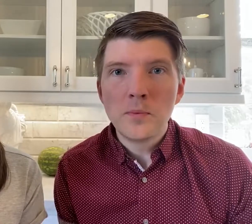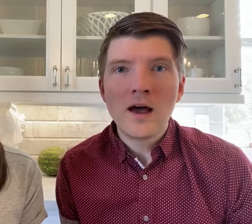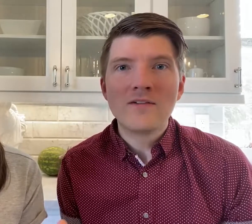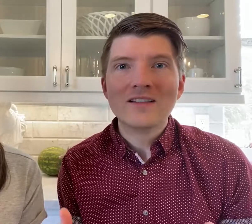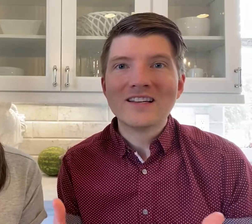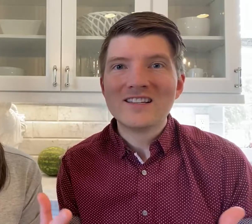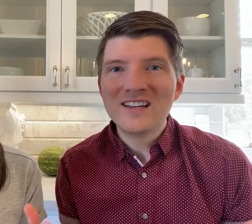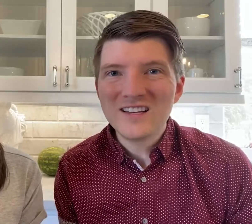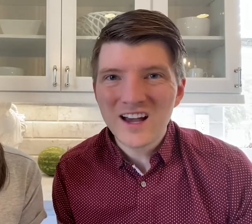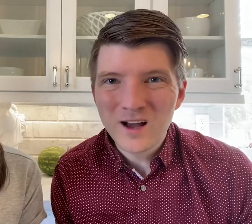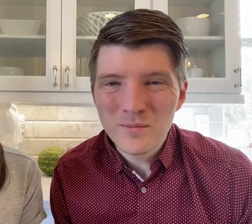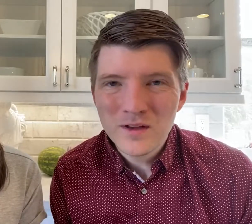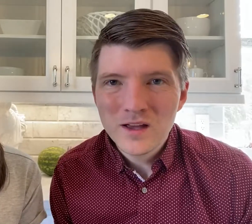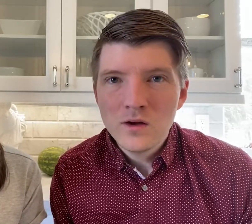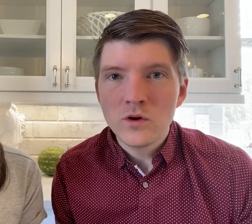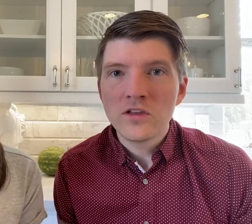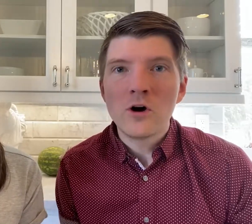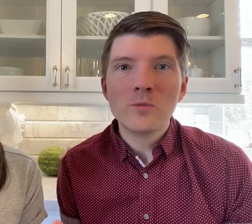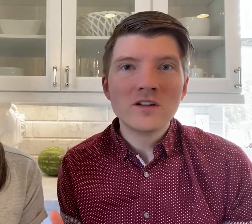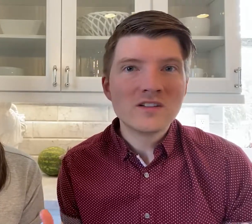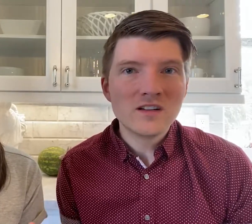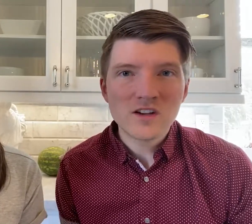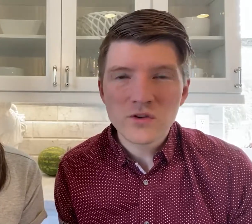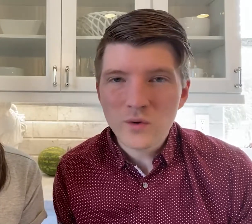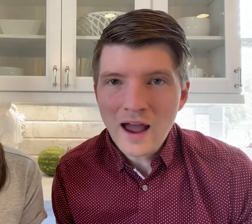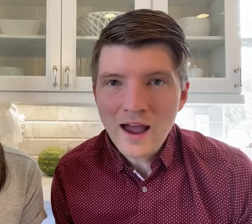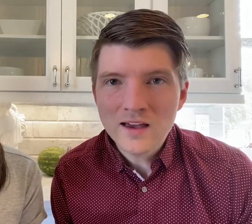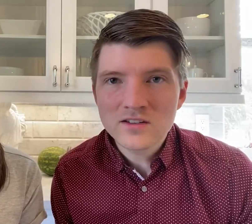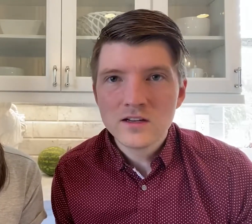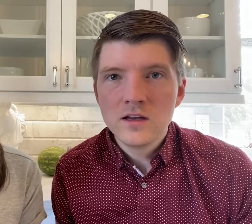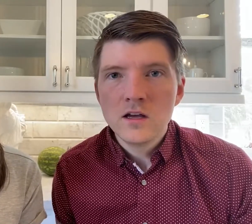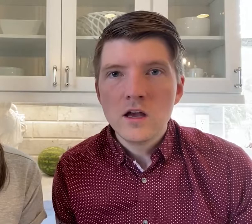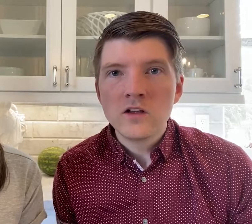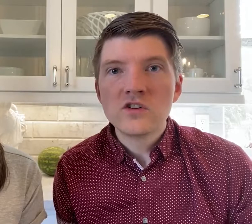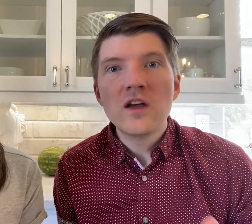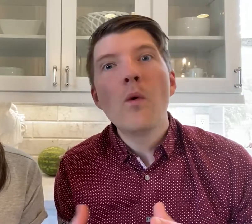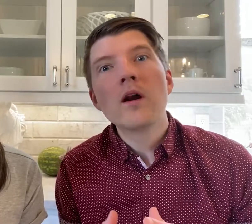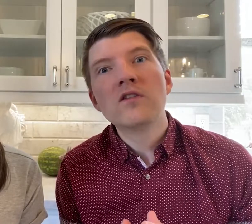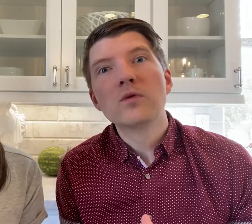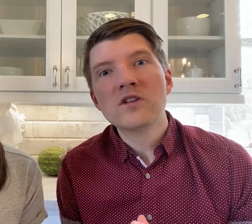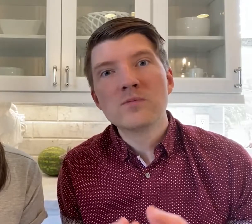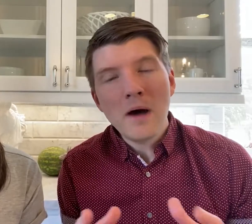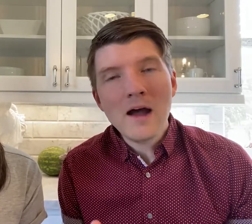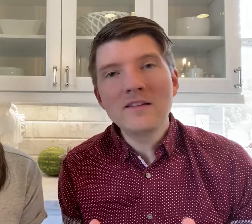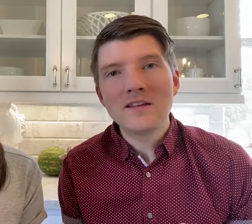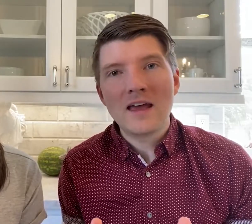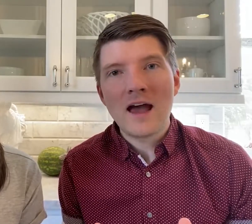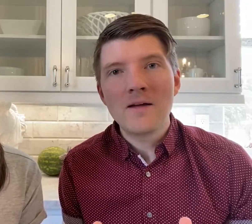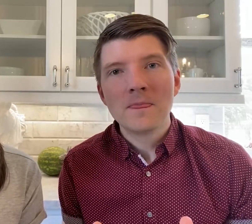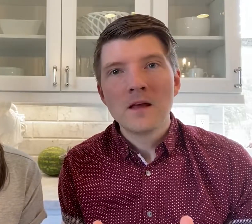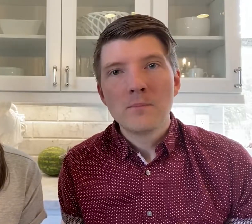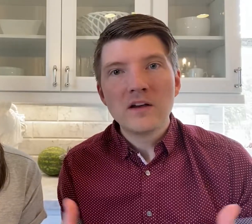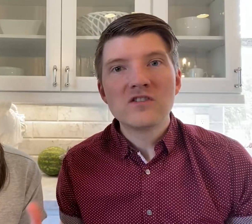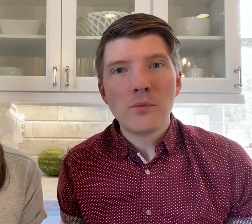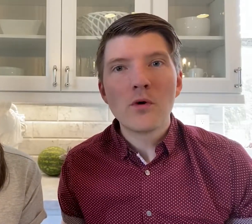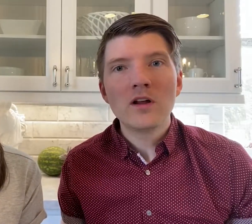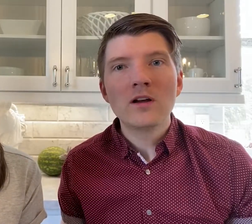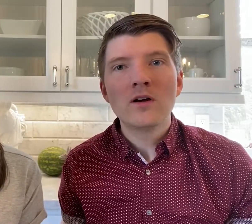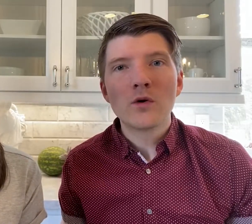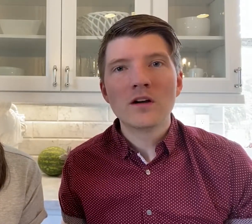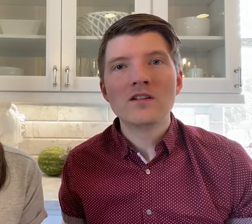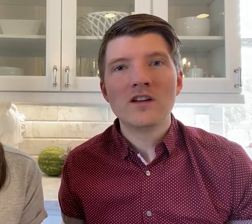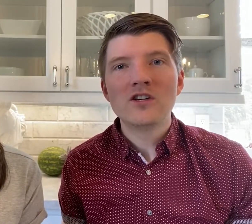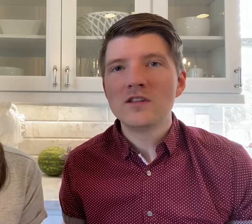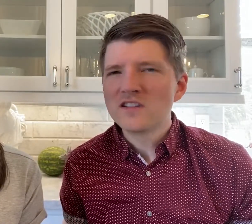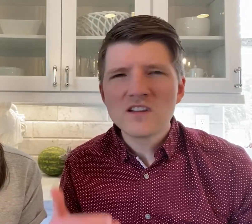with people having less income, with homelessness on the rise. And so they wanted to respond to that by supporting